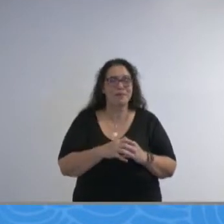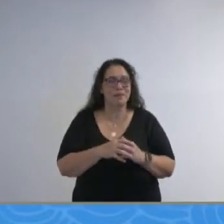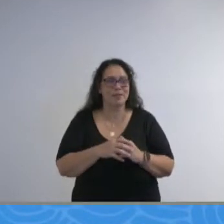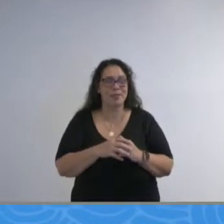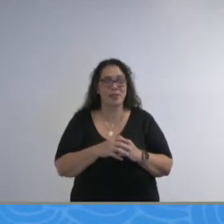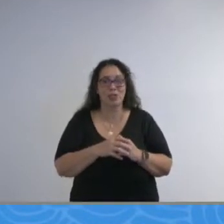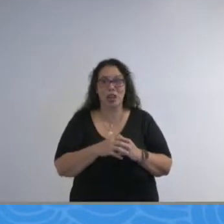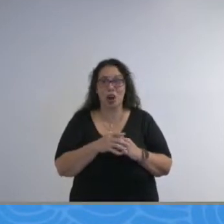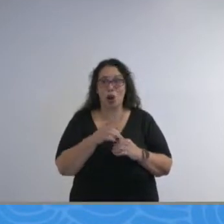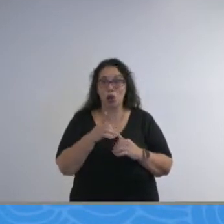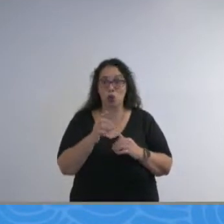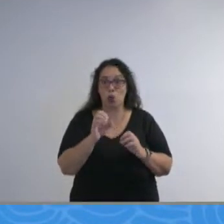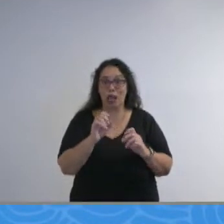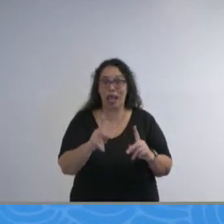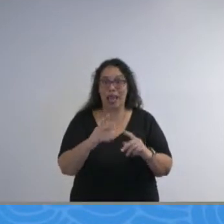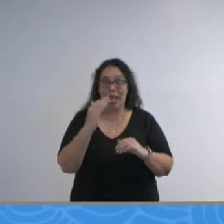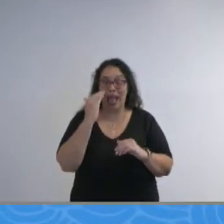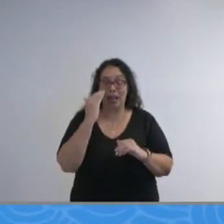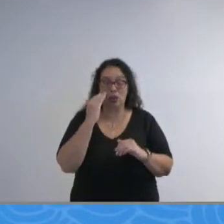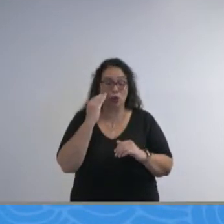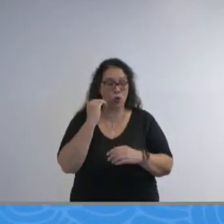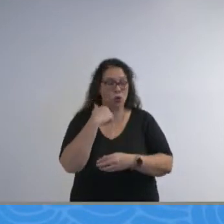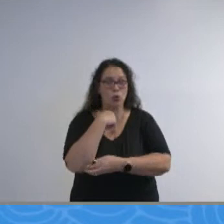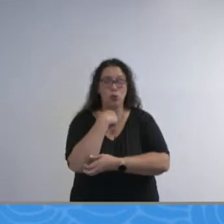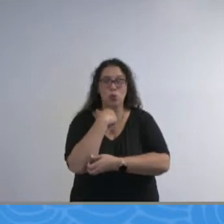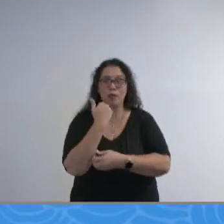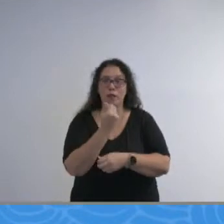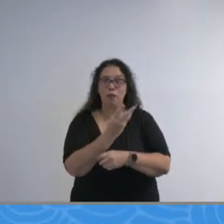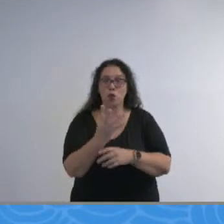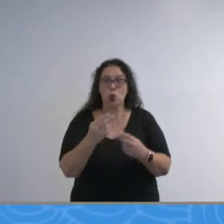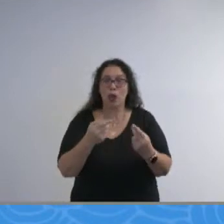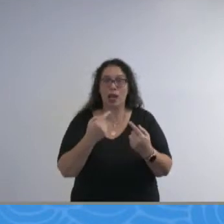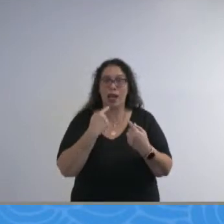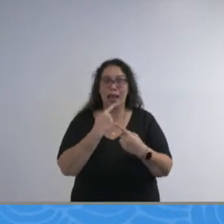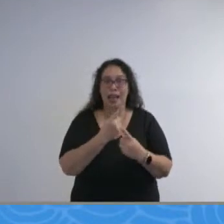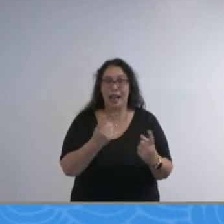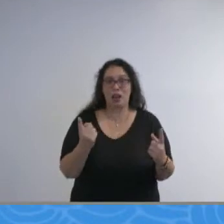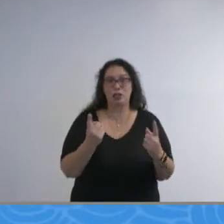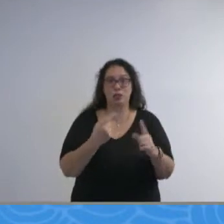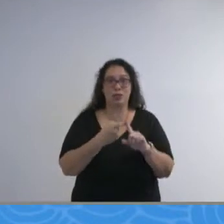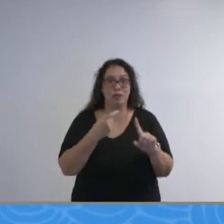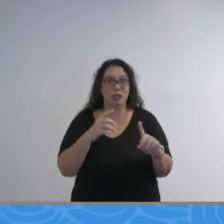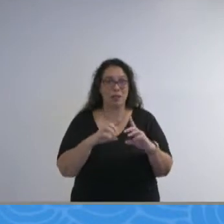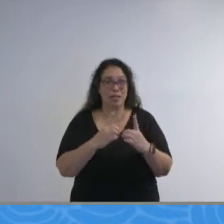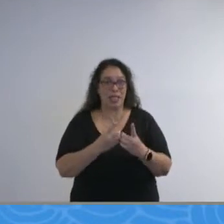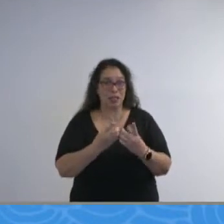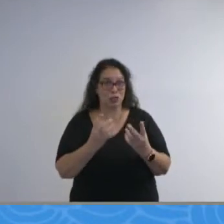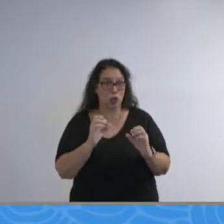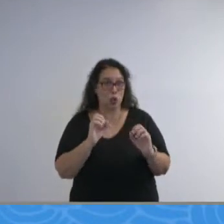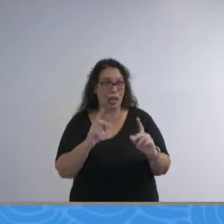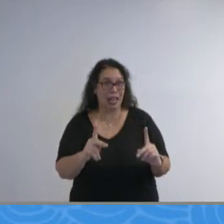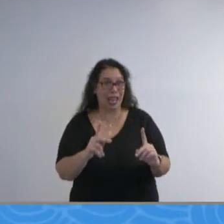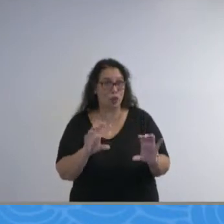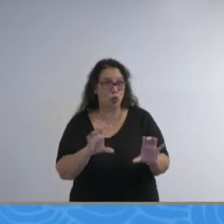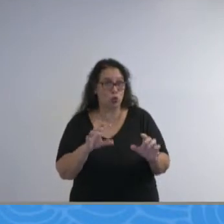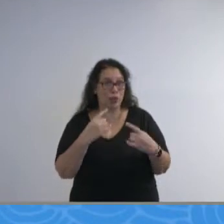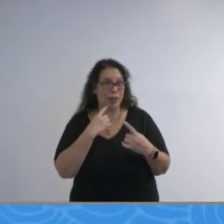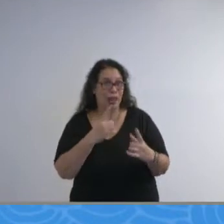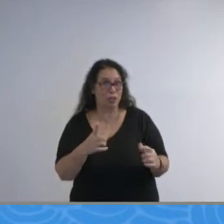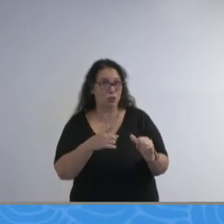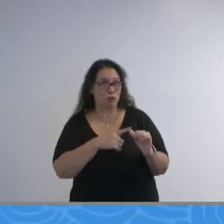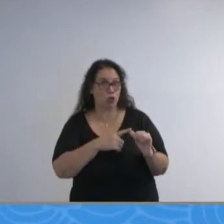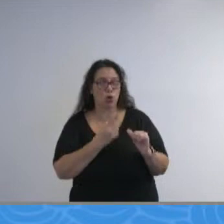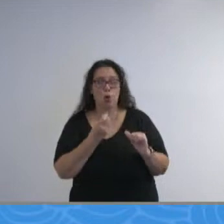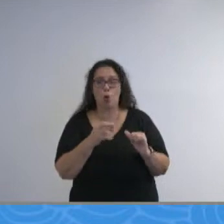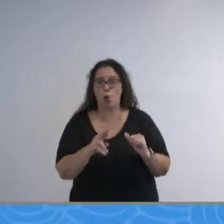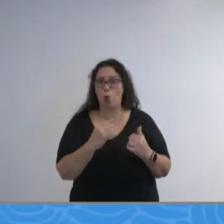you okay if, I know we have a couple announcements as well from the district. Are you okay if we proceed with those, or do you want to